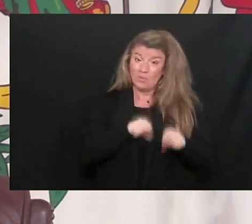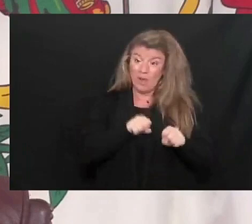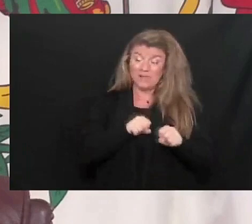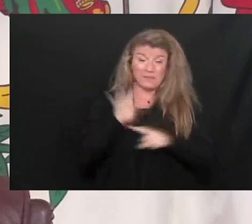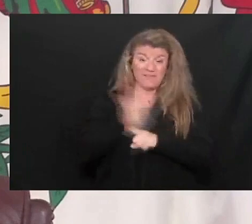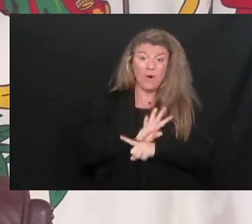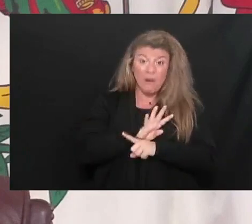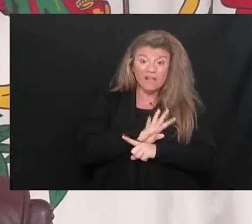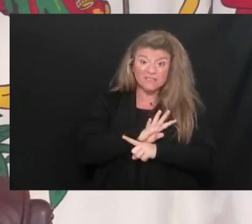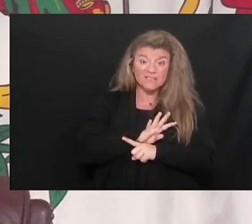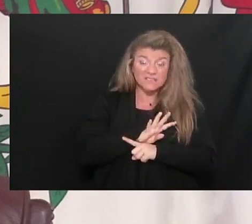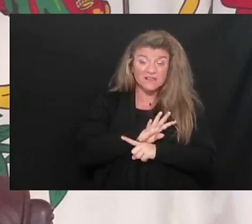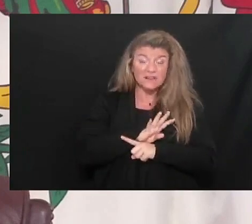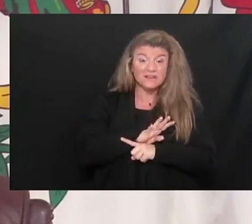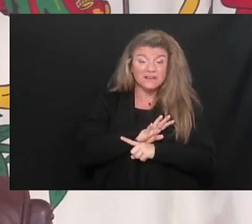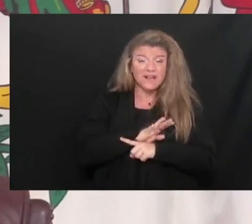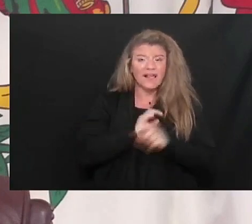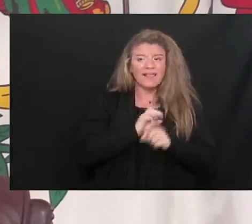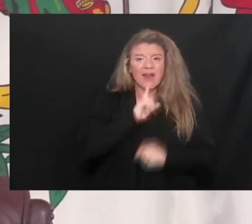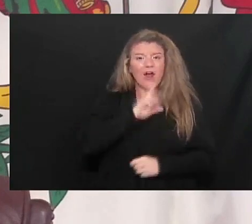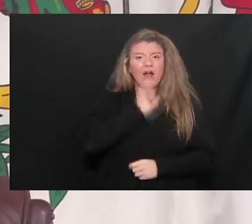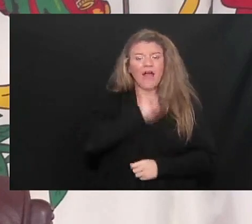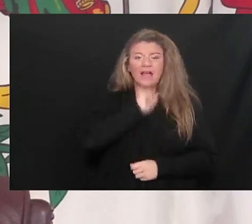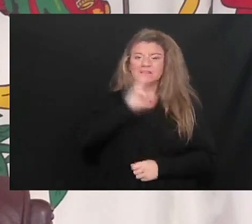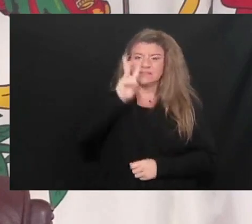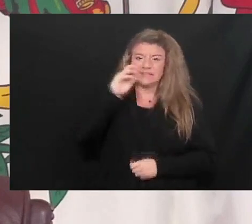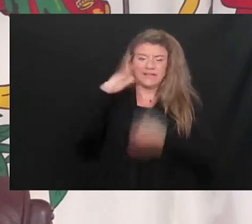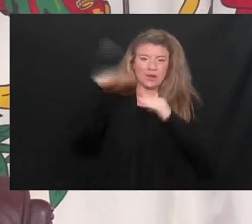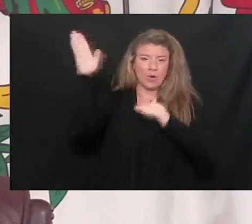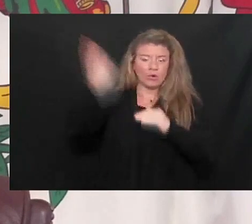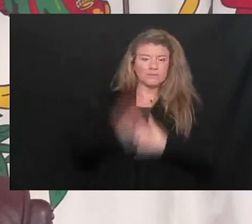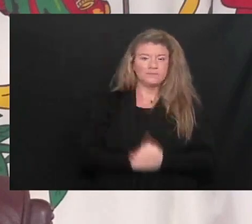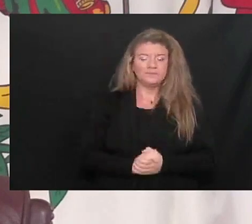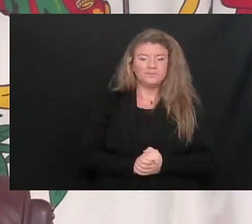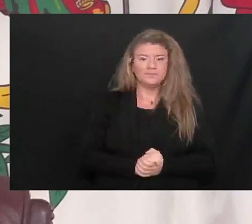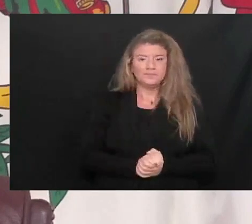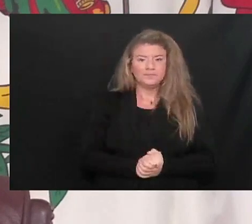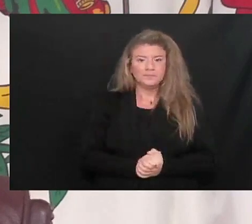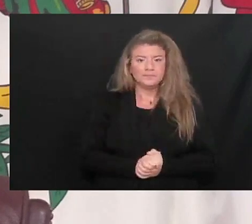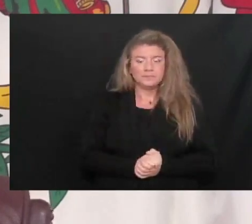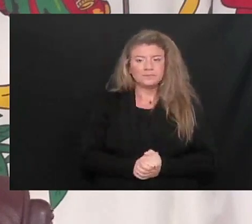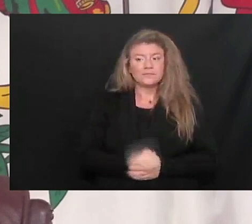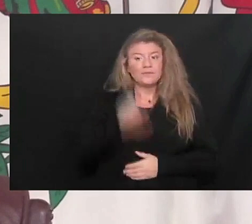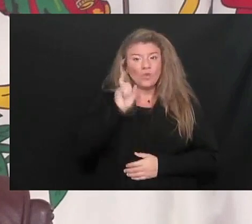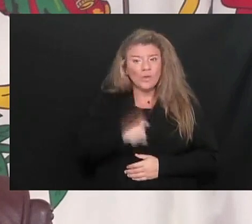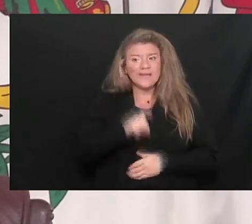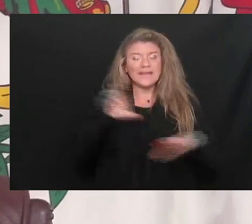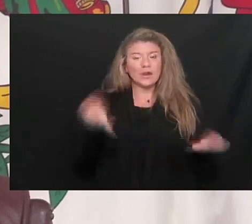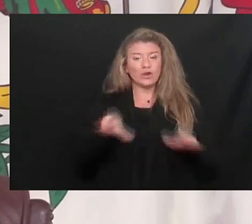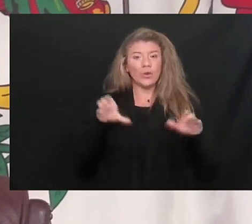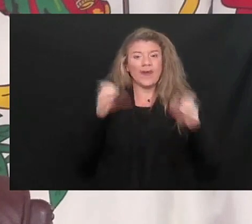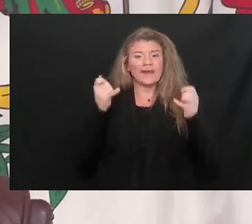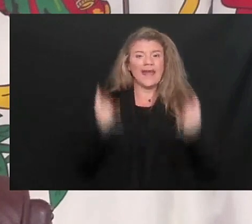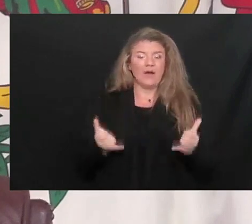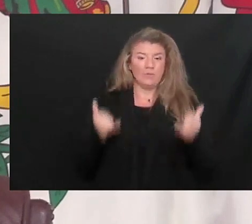of 4 months out that are age 60 and older. We need to be doing that right